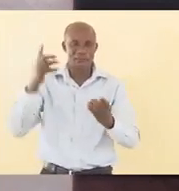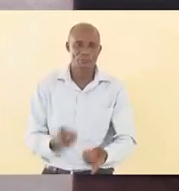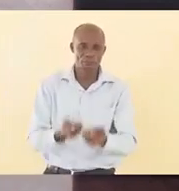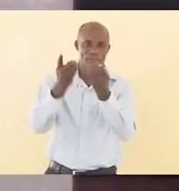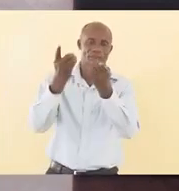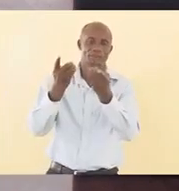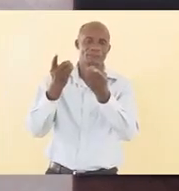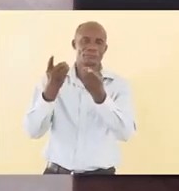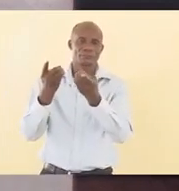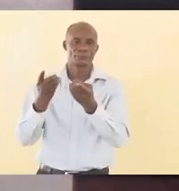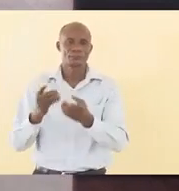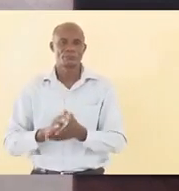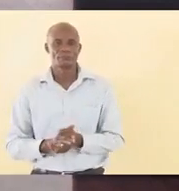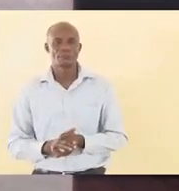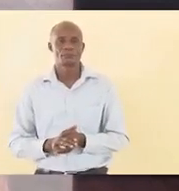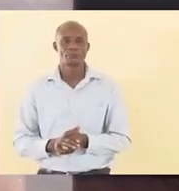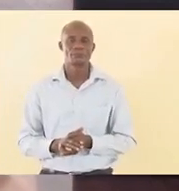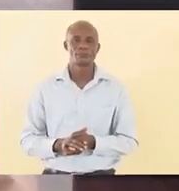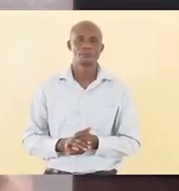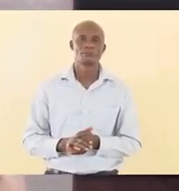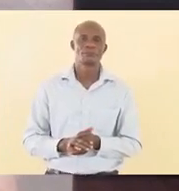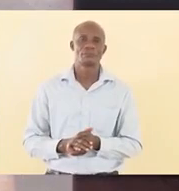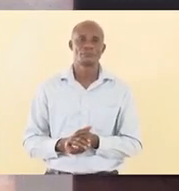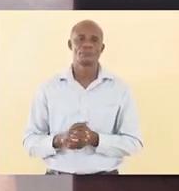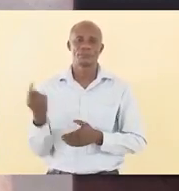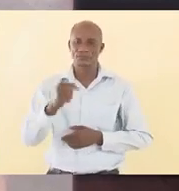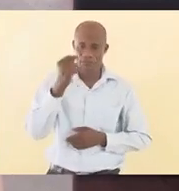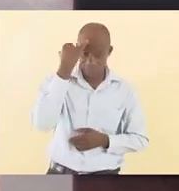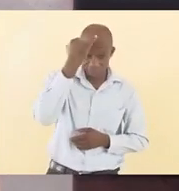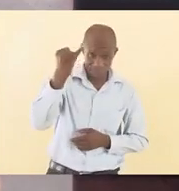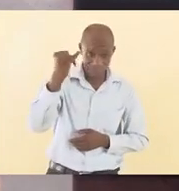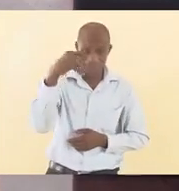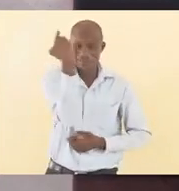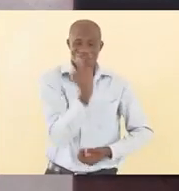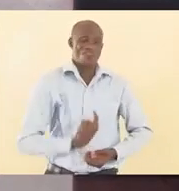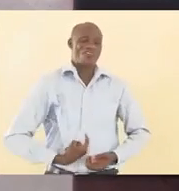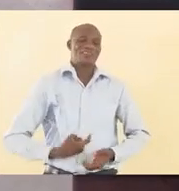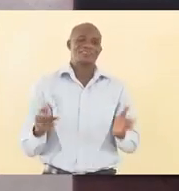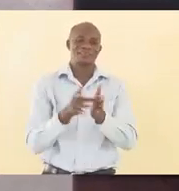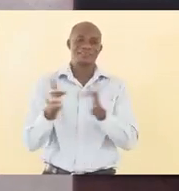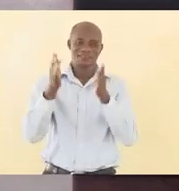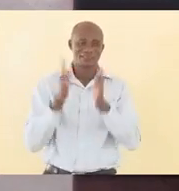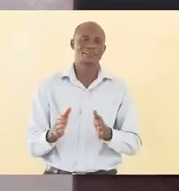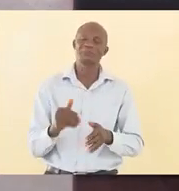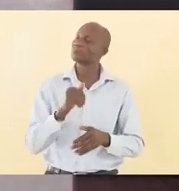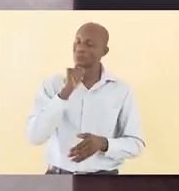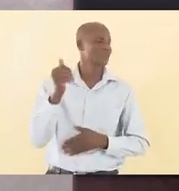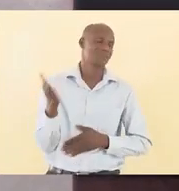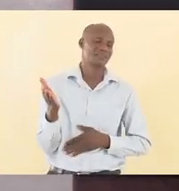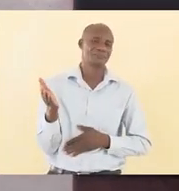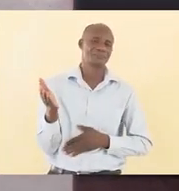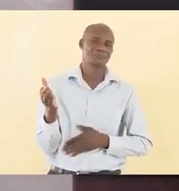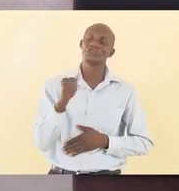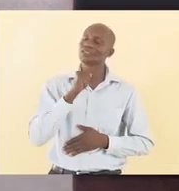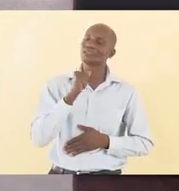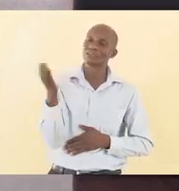to a worshiping community. And as I'm going to say later, the idea of solitary Christians doesn't exist. There is